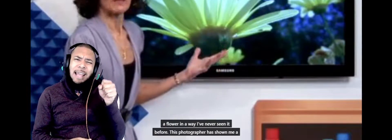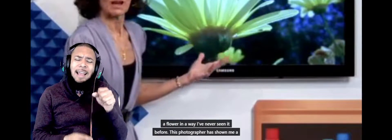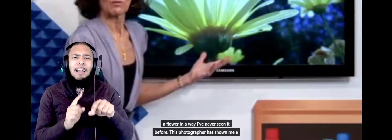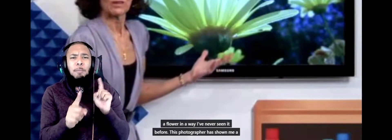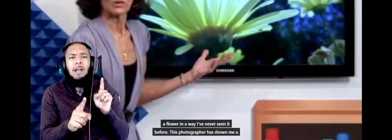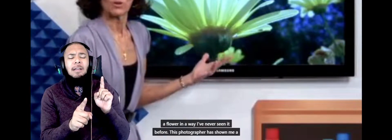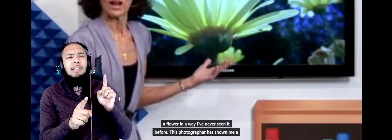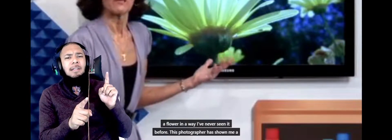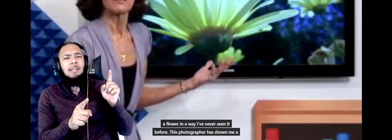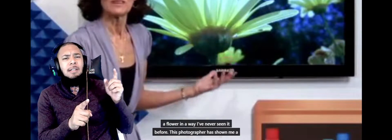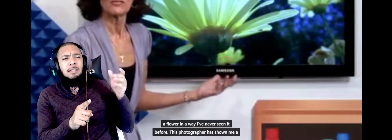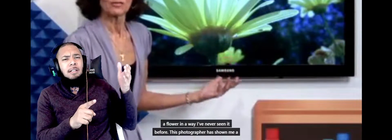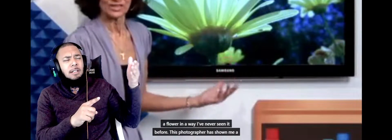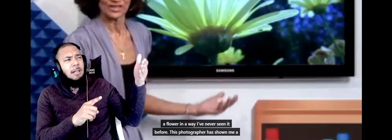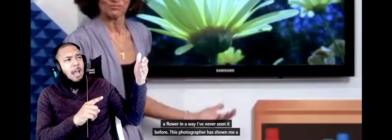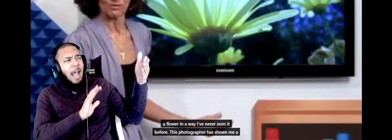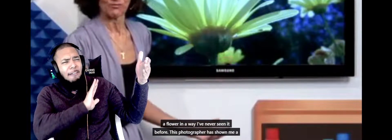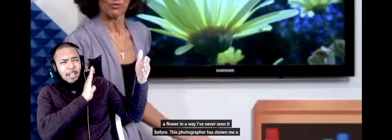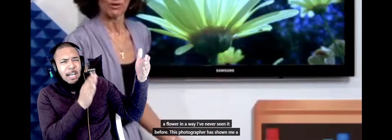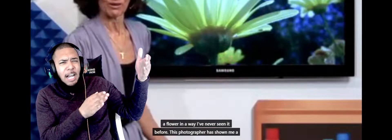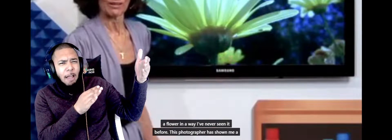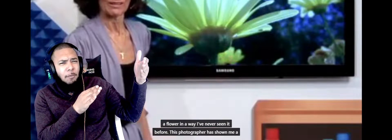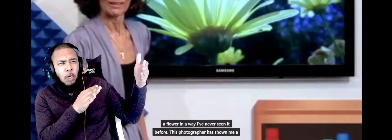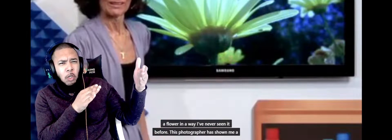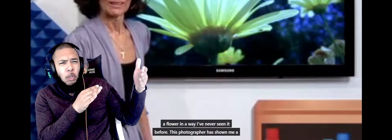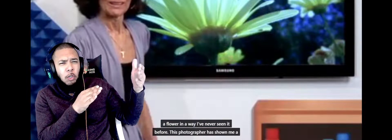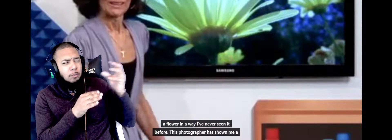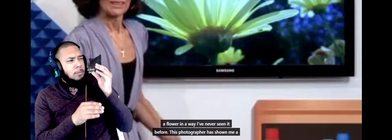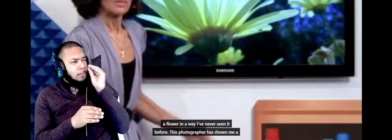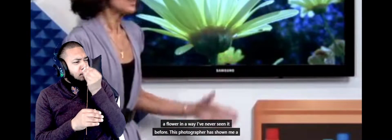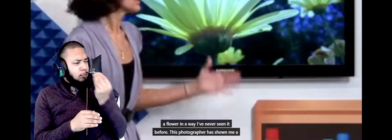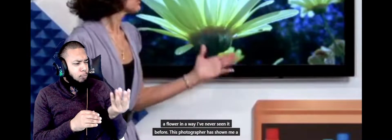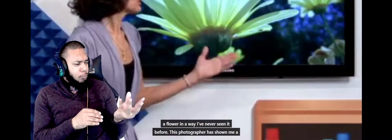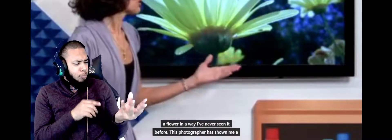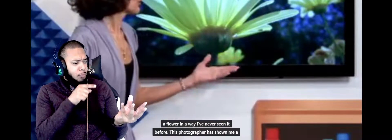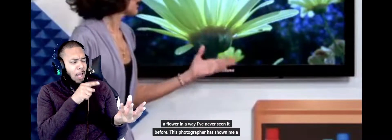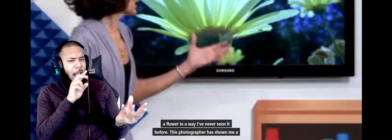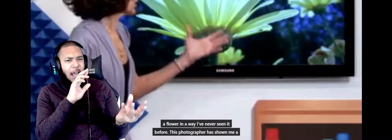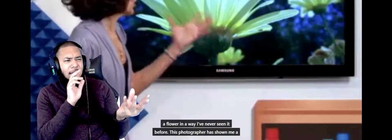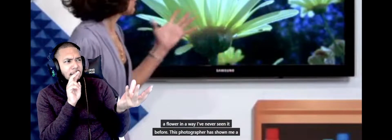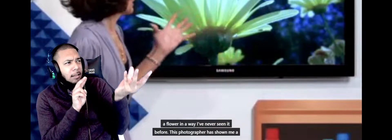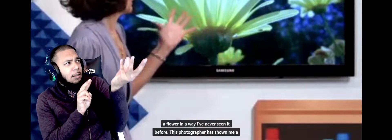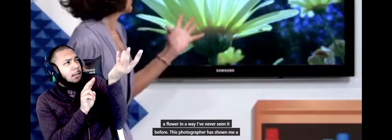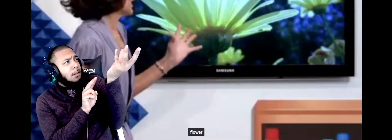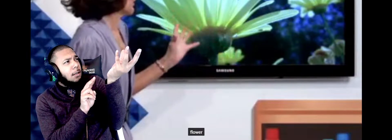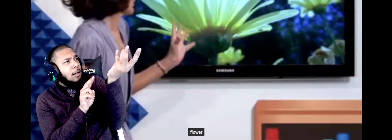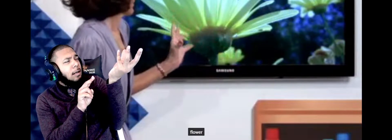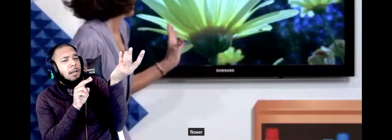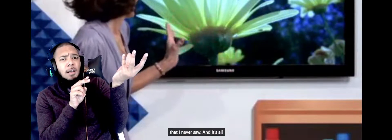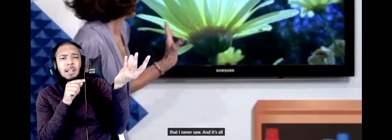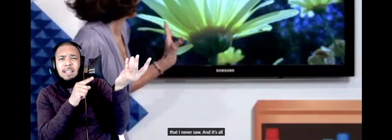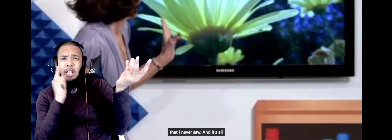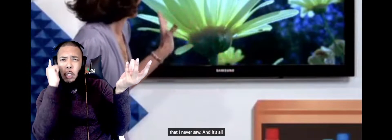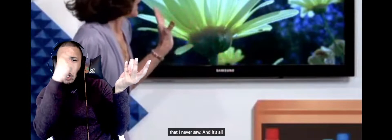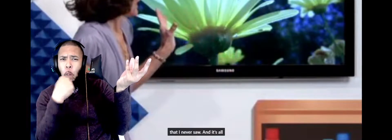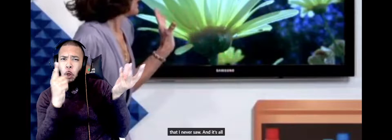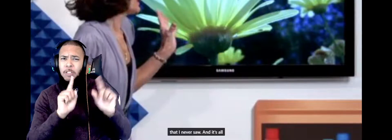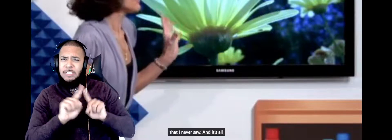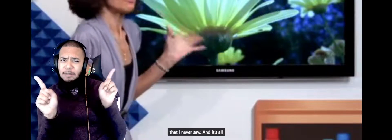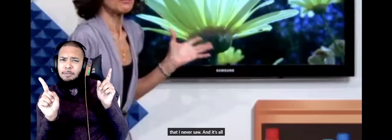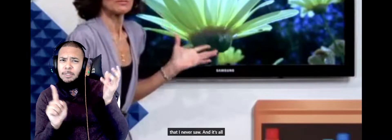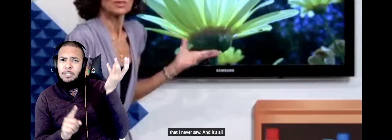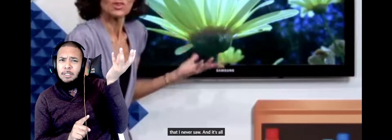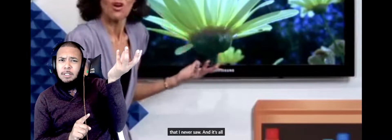picture a flower in a way I've never seen it before. This photographer has shown me a flower that